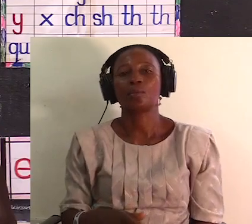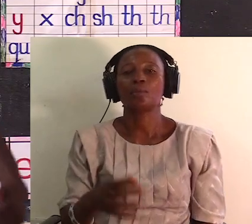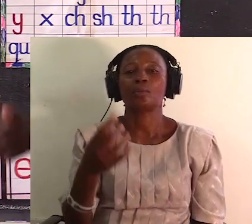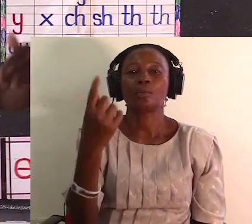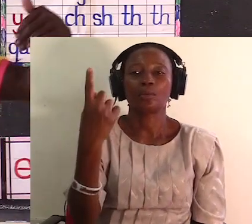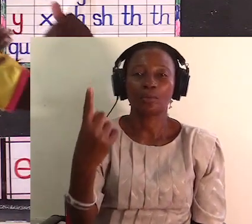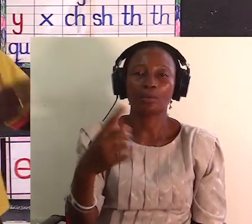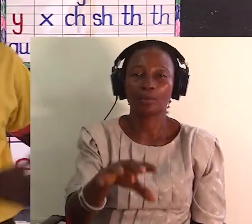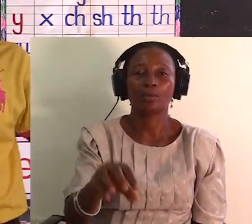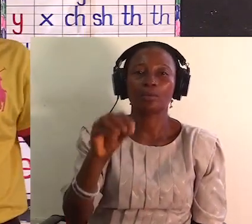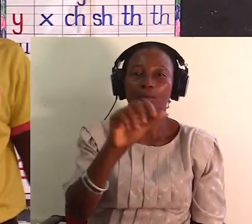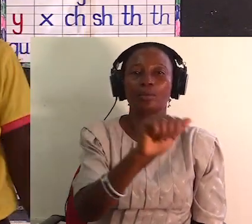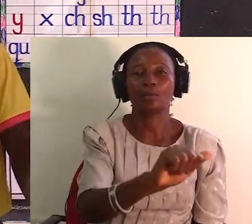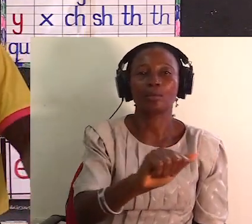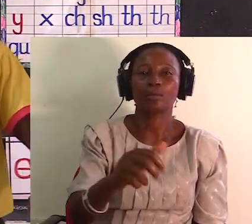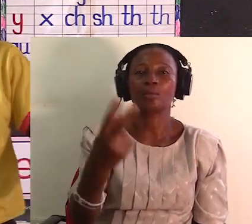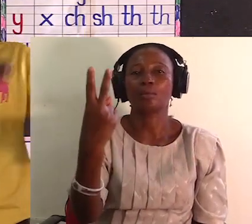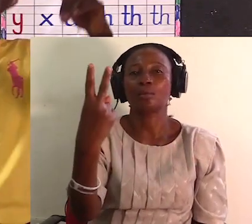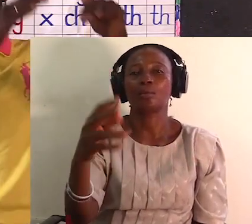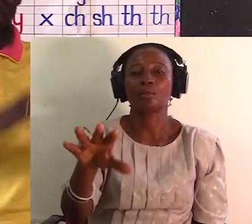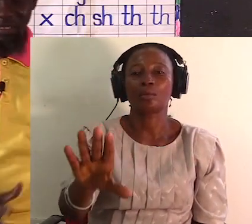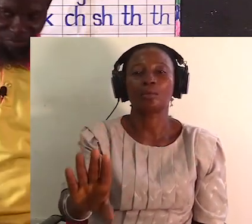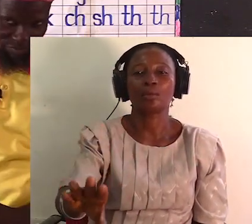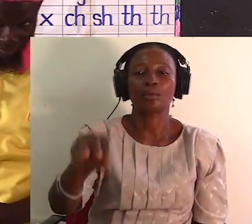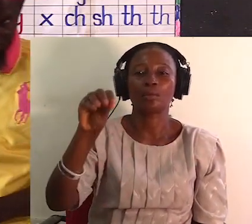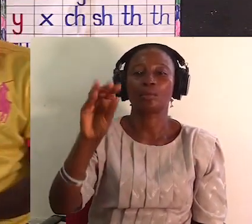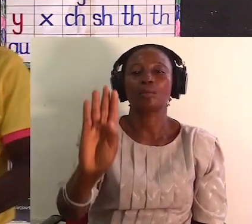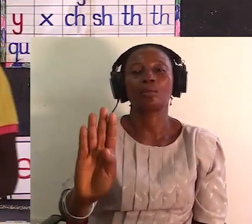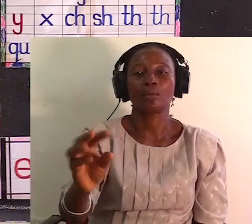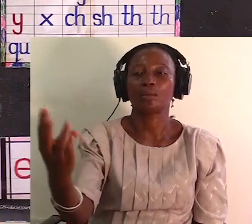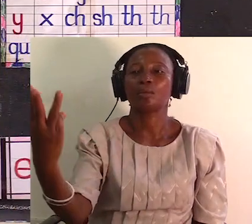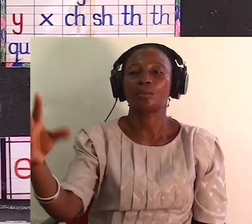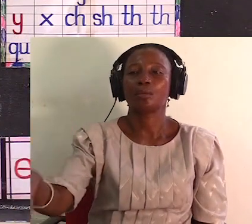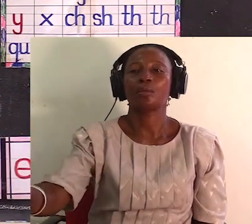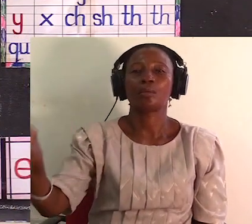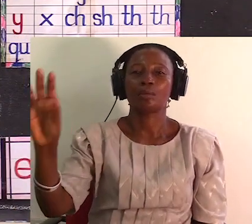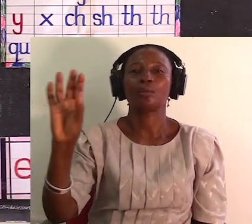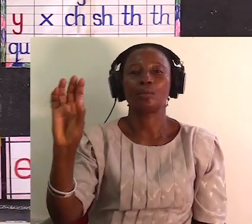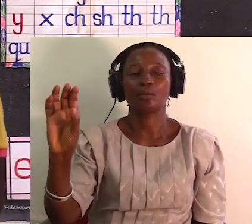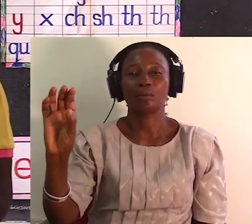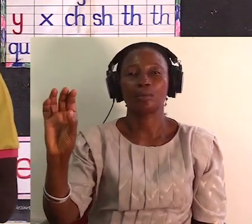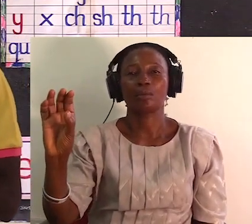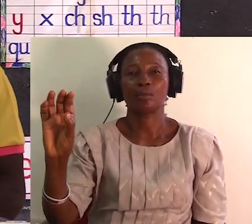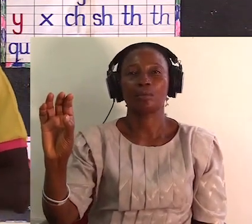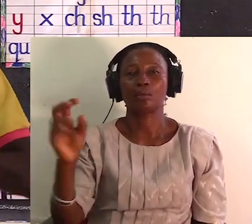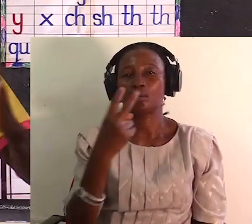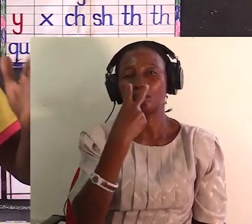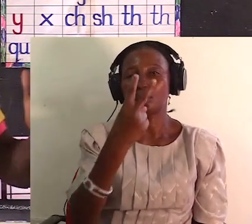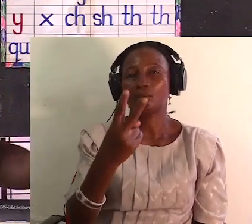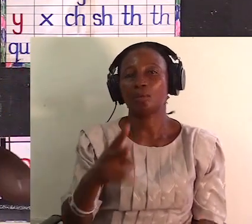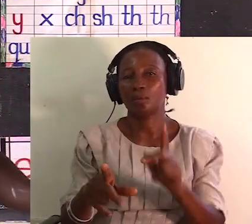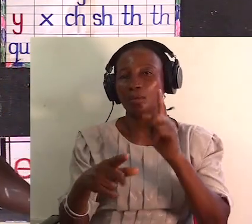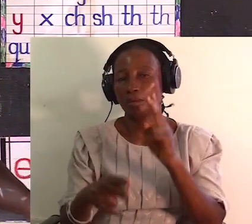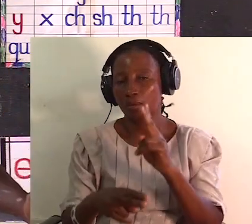say, okay, I'm going to take card B. Let the other say, I'm going to take card 3. Listen very carefully. I have